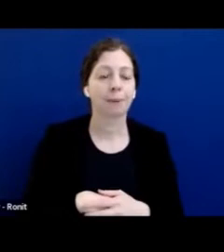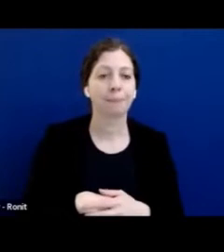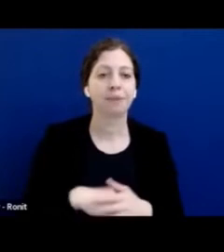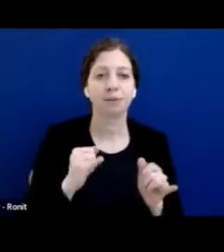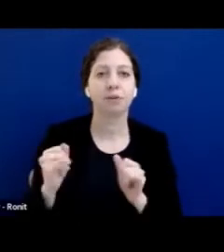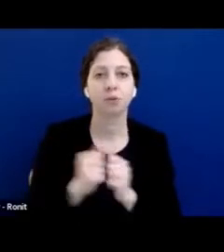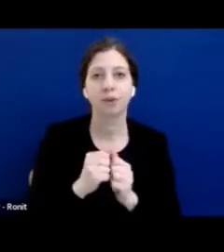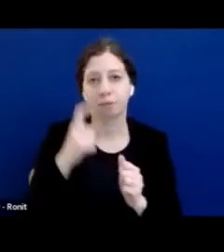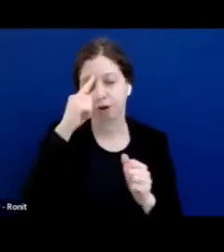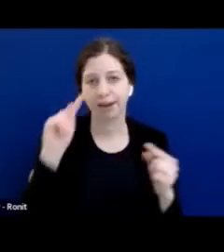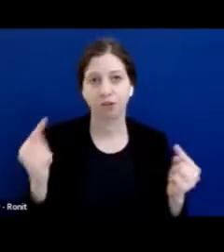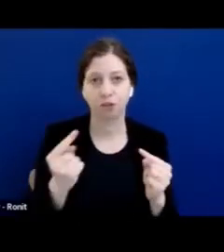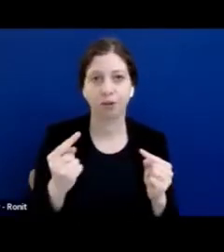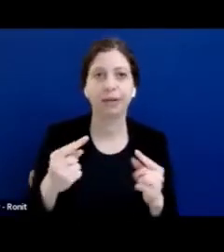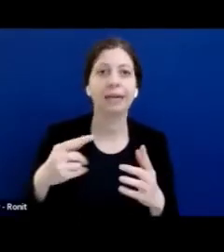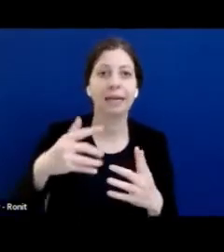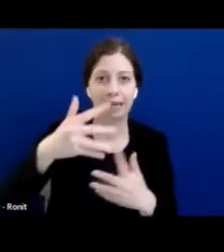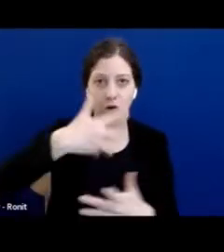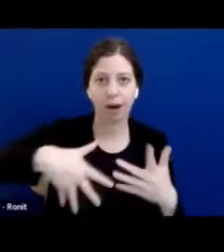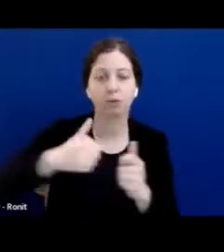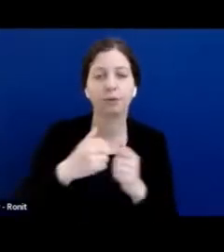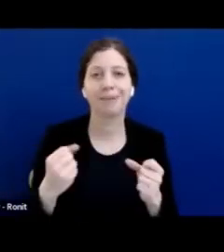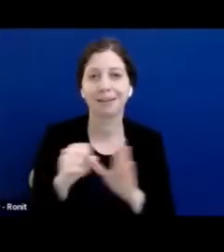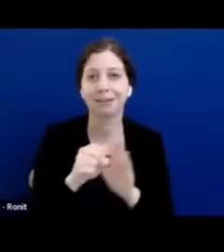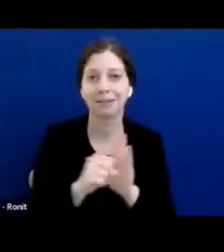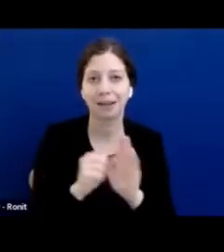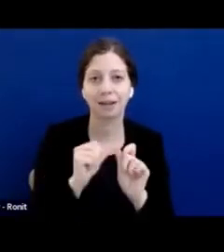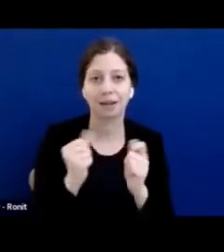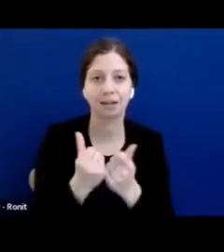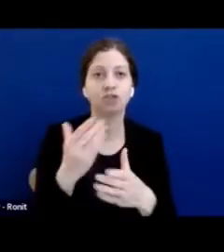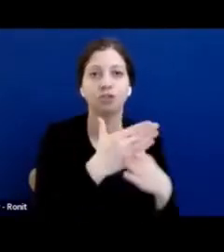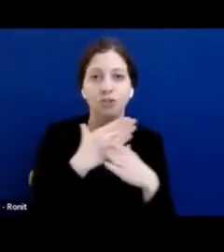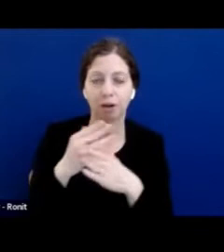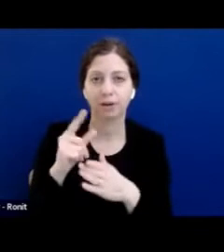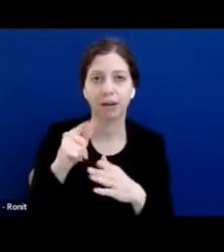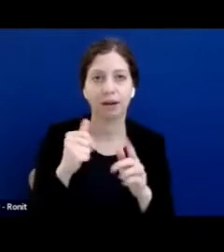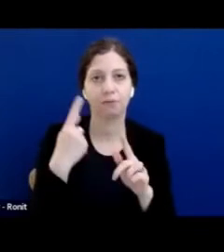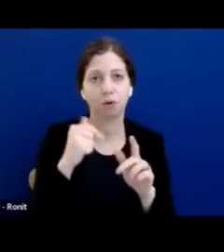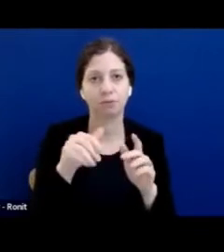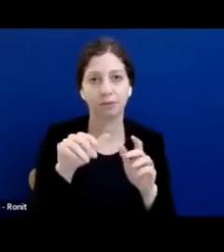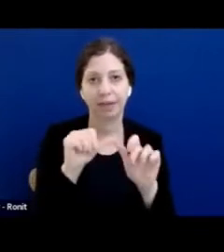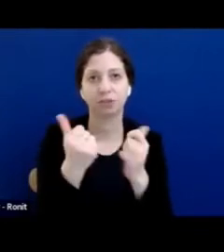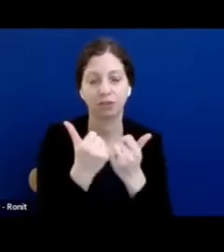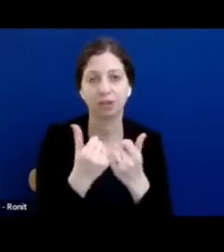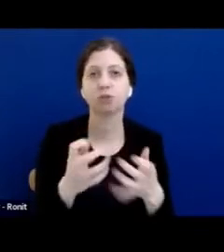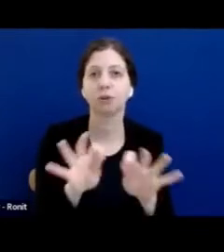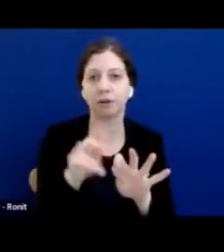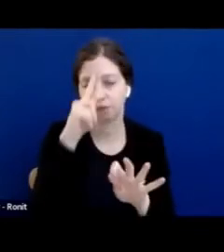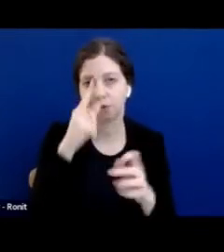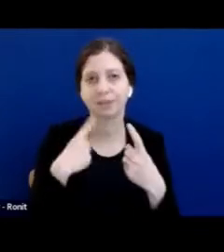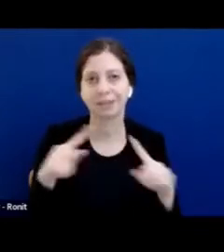brain injury interact with many state agencies, sharing data across those agencies is critical to the success of the system in supporting